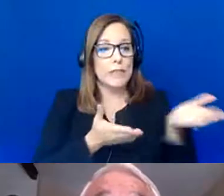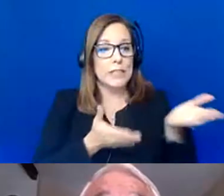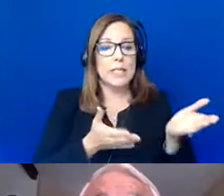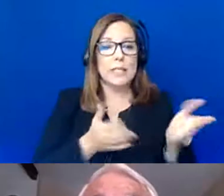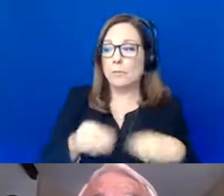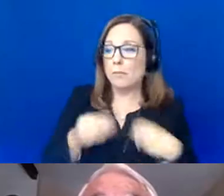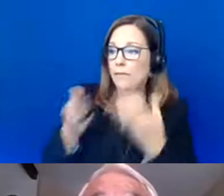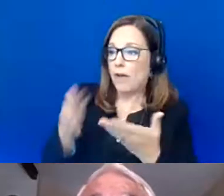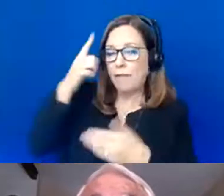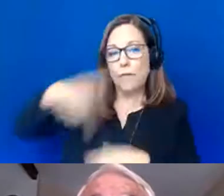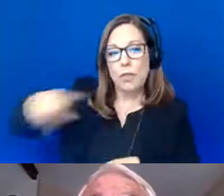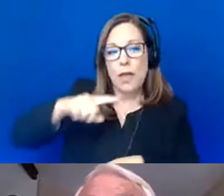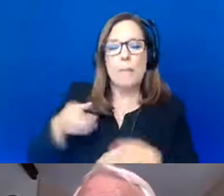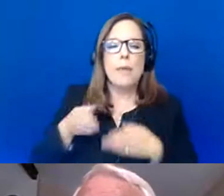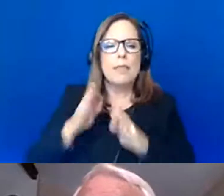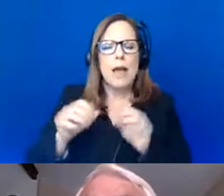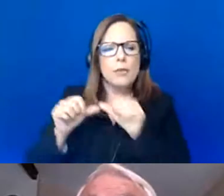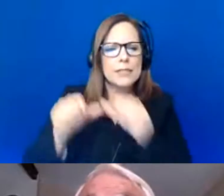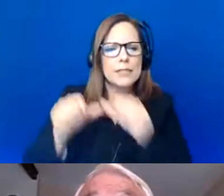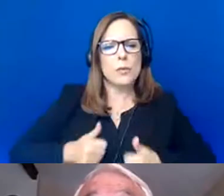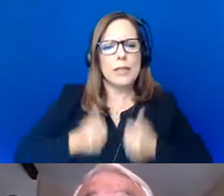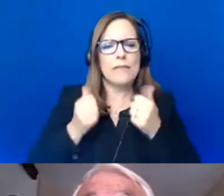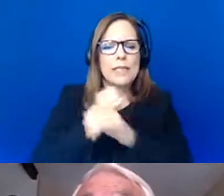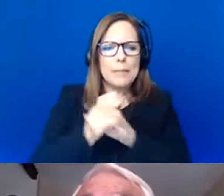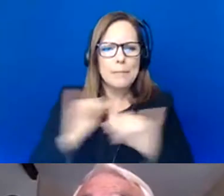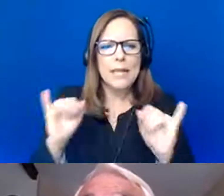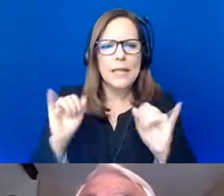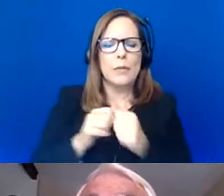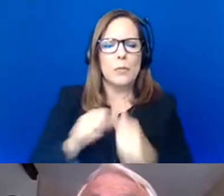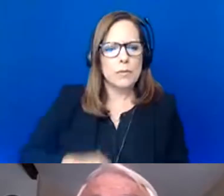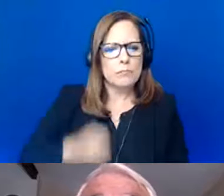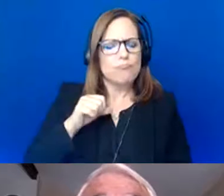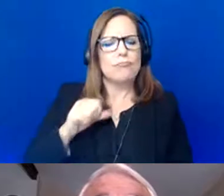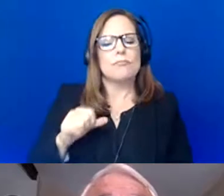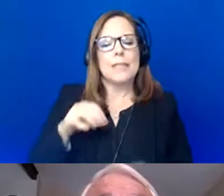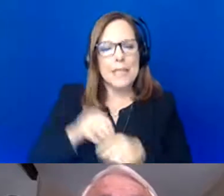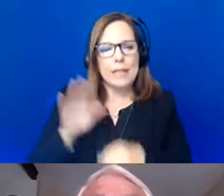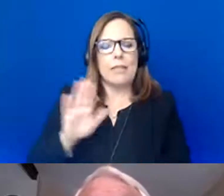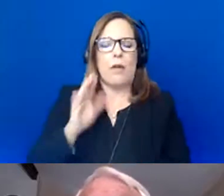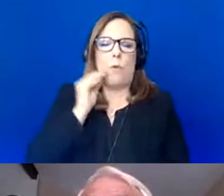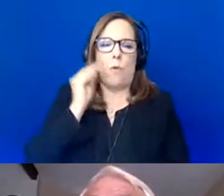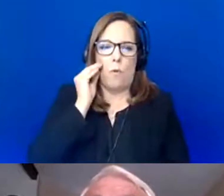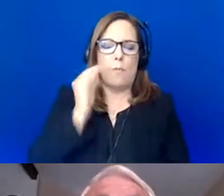and independence in the homes and in the communities of their choice.